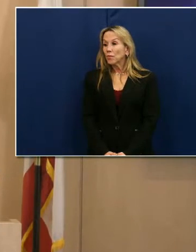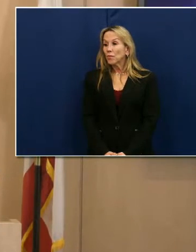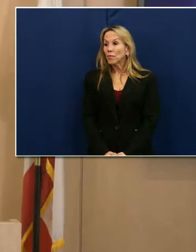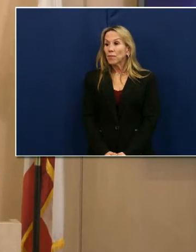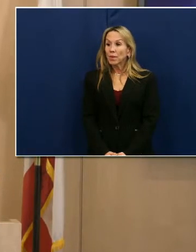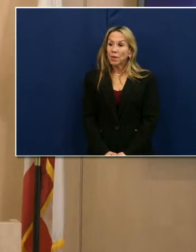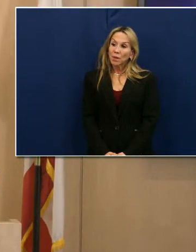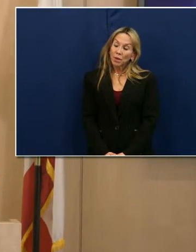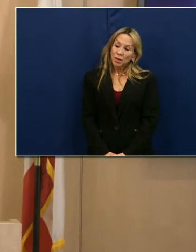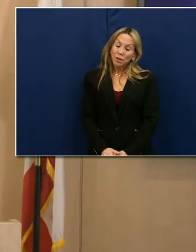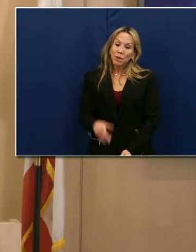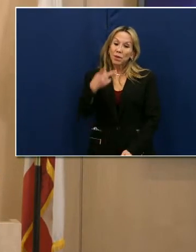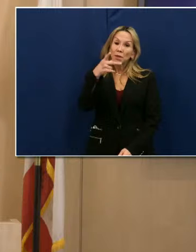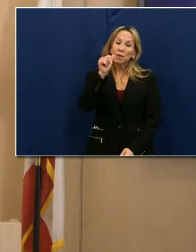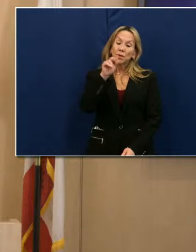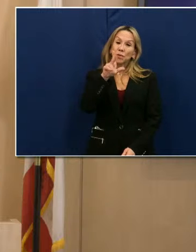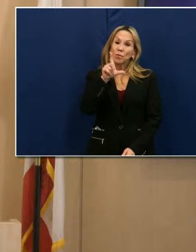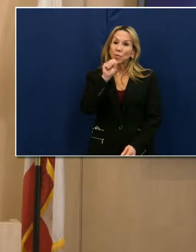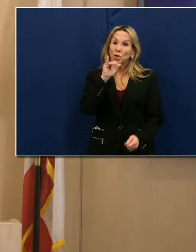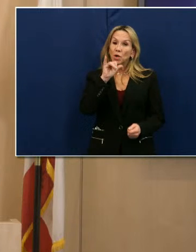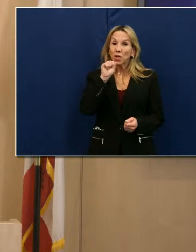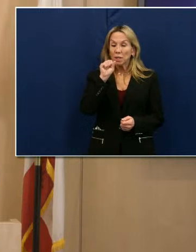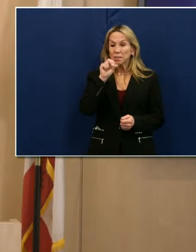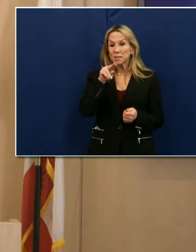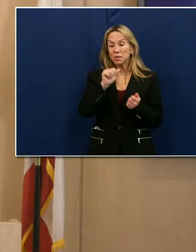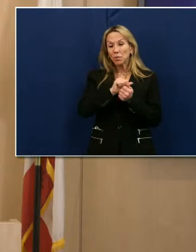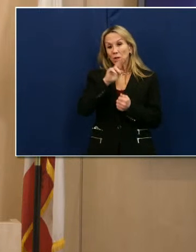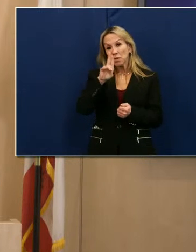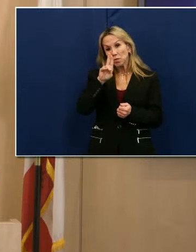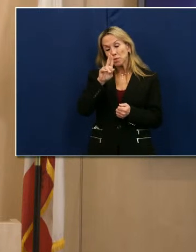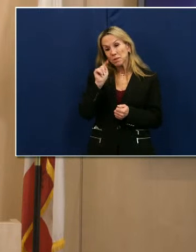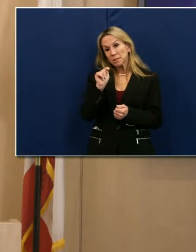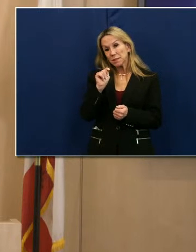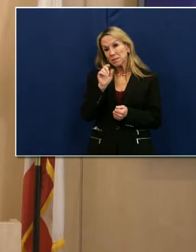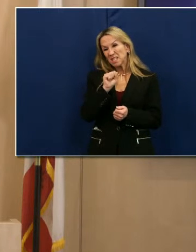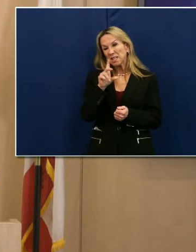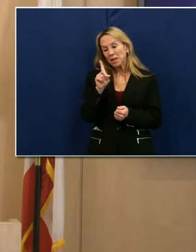This last question is from Paul Sisson with the San Diego Union Tribune.